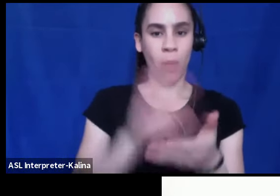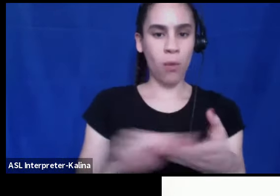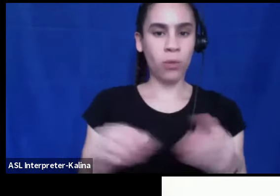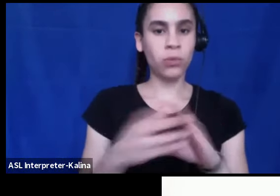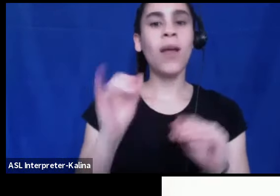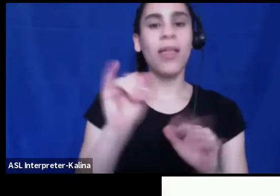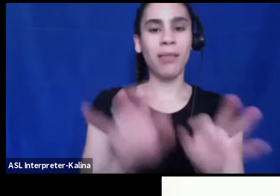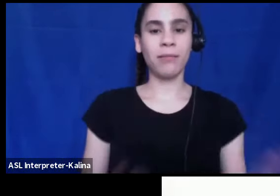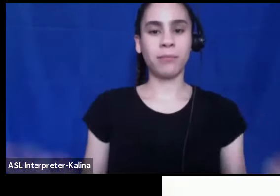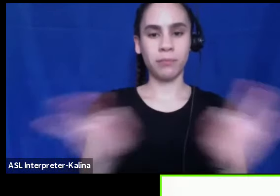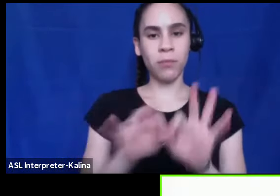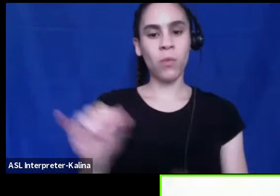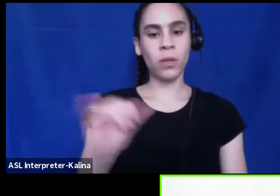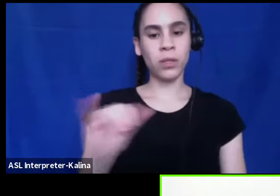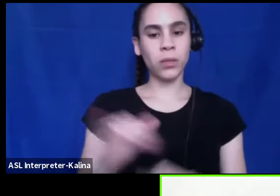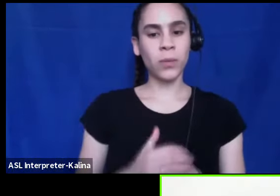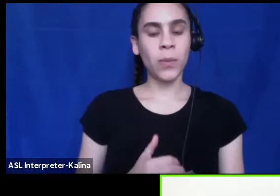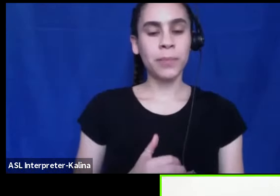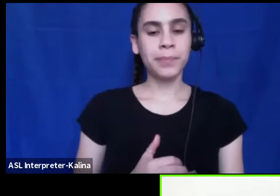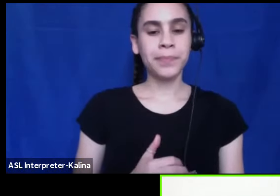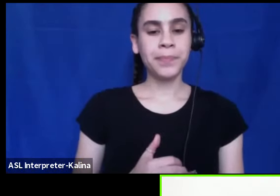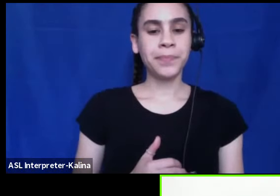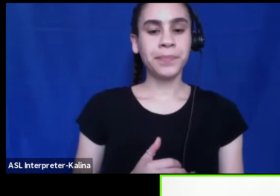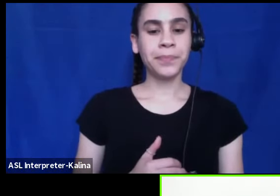too. Yeah.